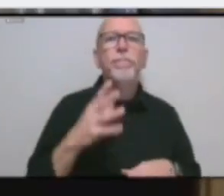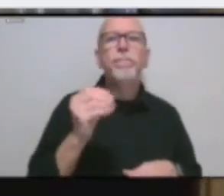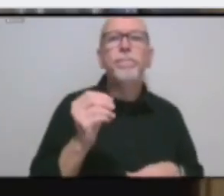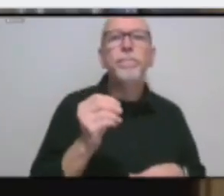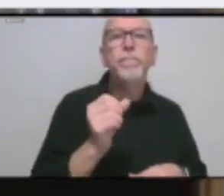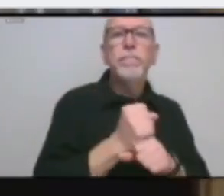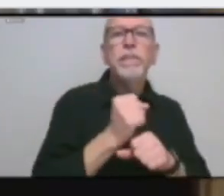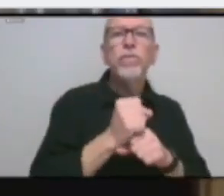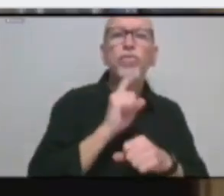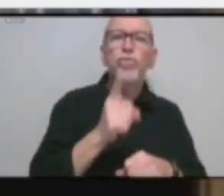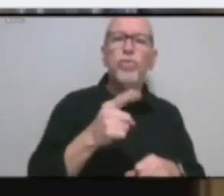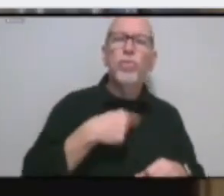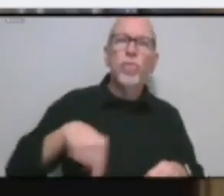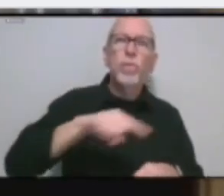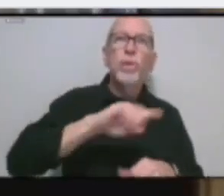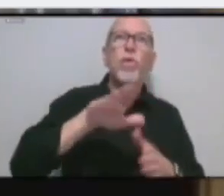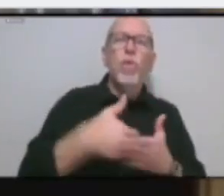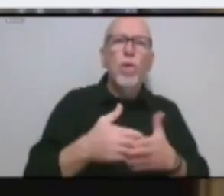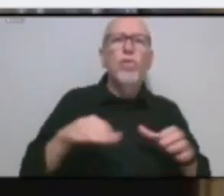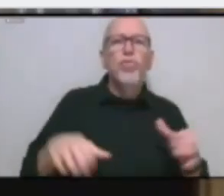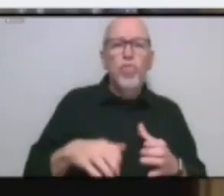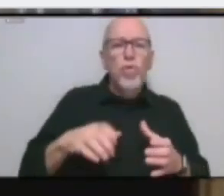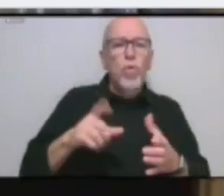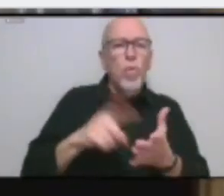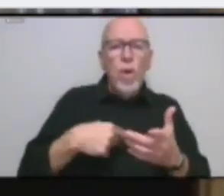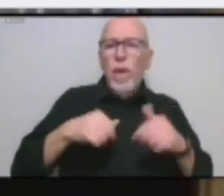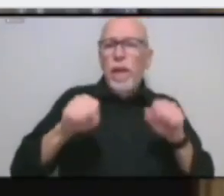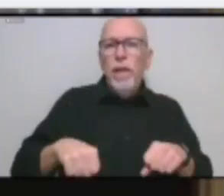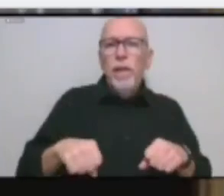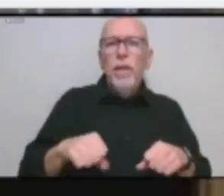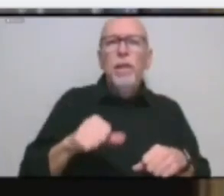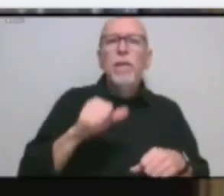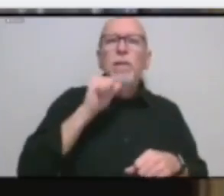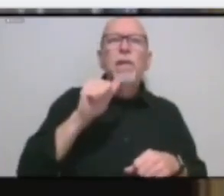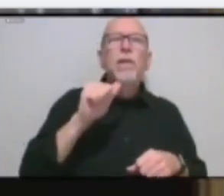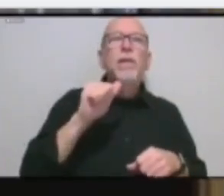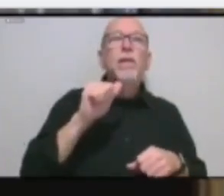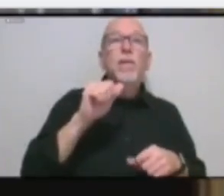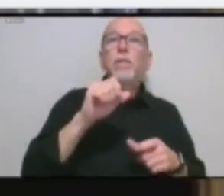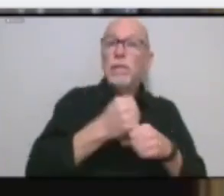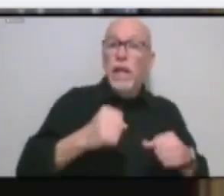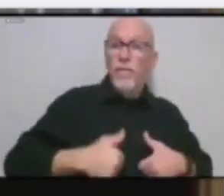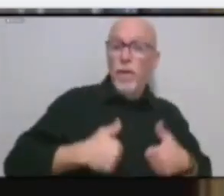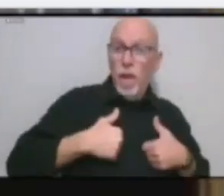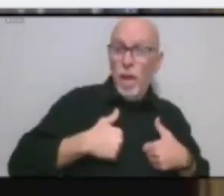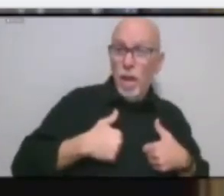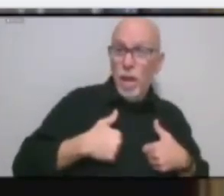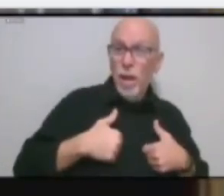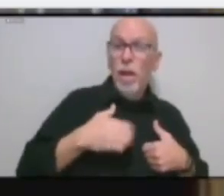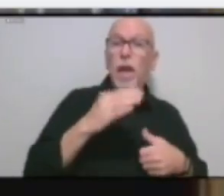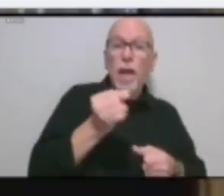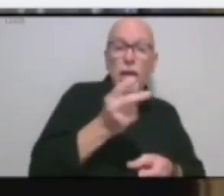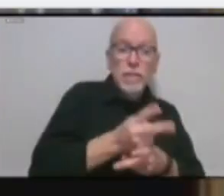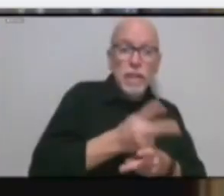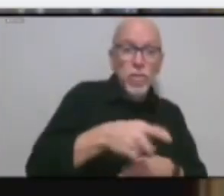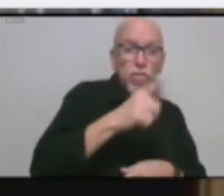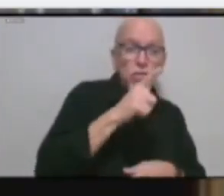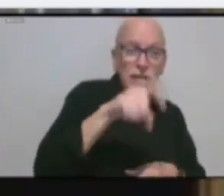making sure that we're all doing everything that we can, not just to save lives and care for those who are in need of